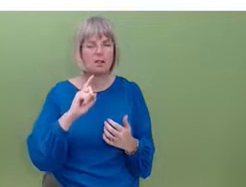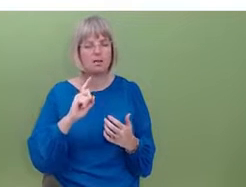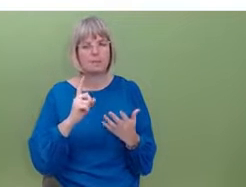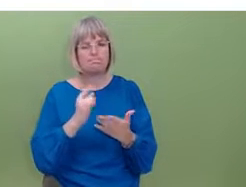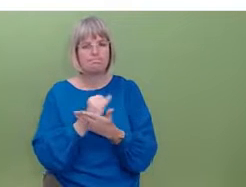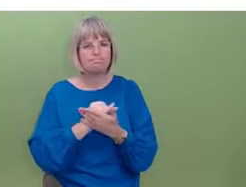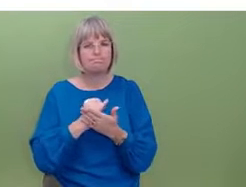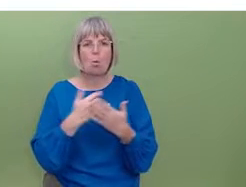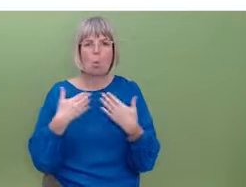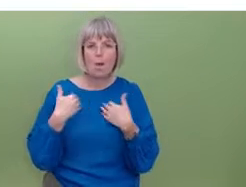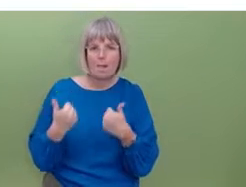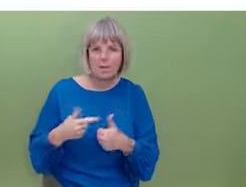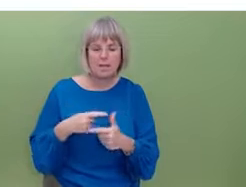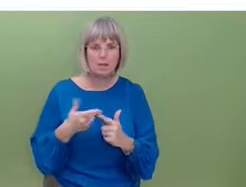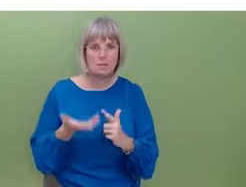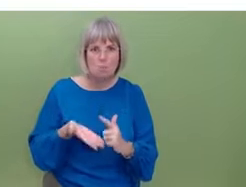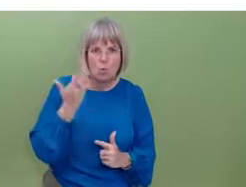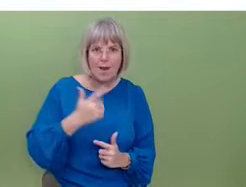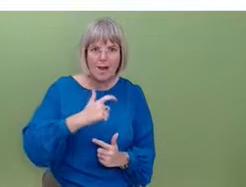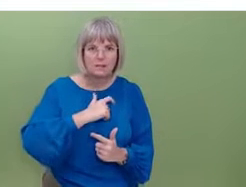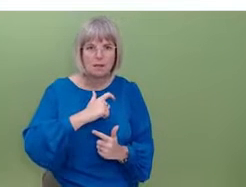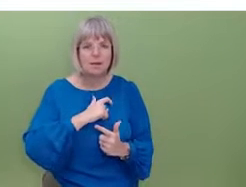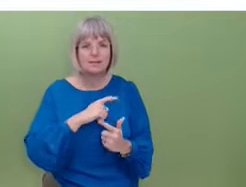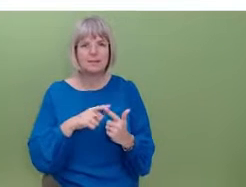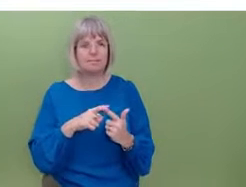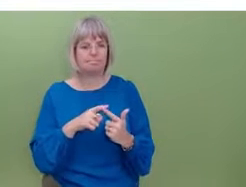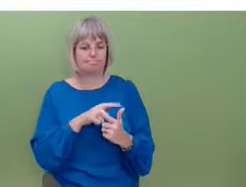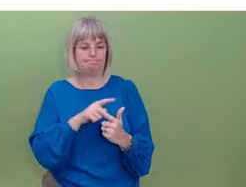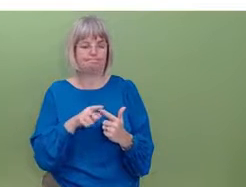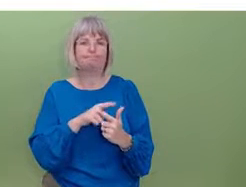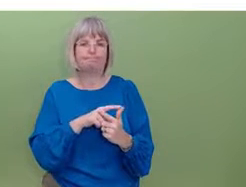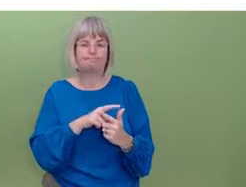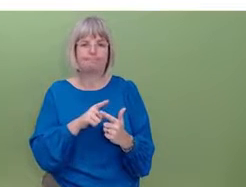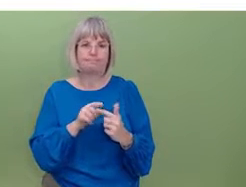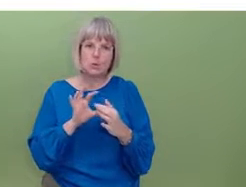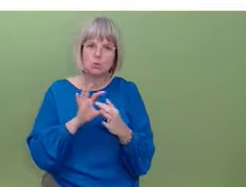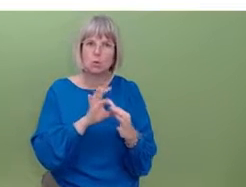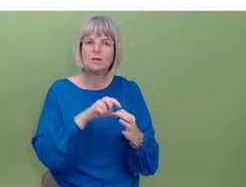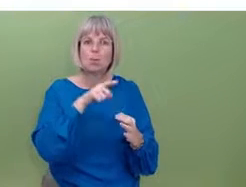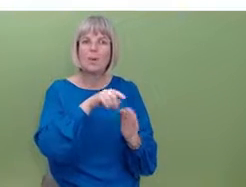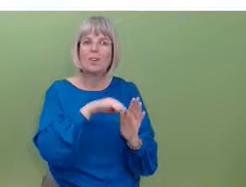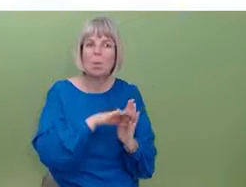Anxiety is associated with the waves of the pandemic.